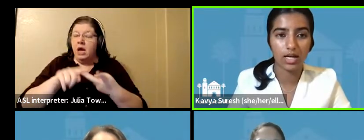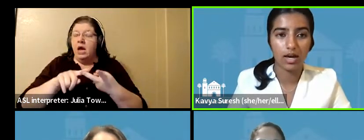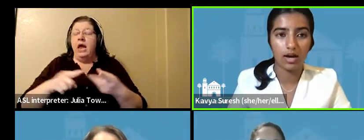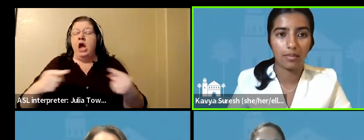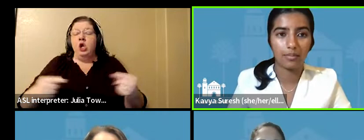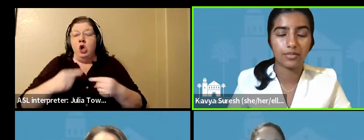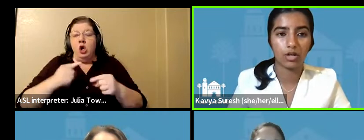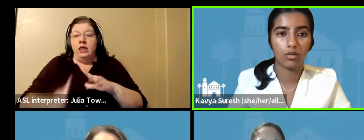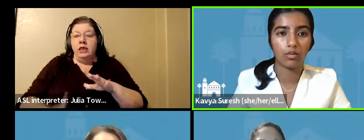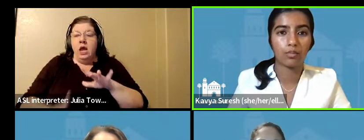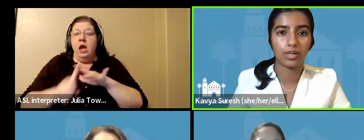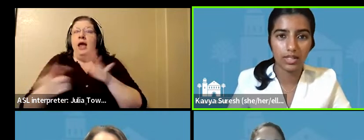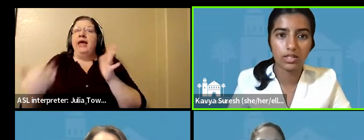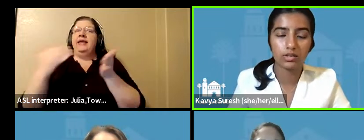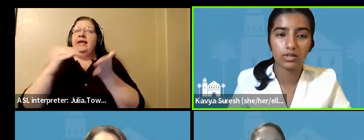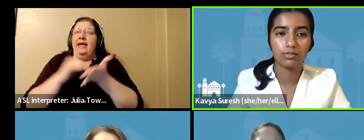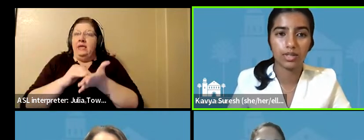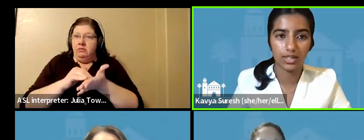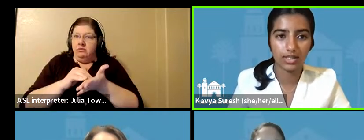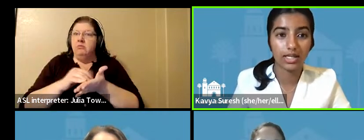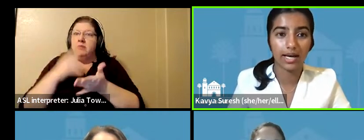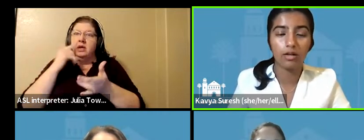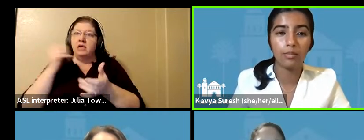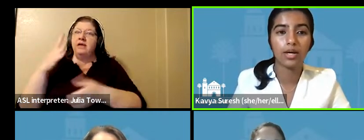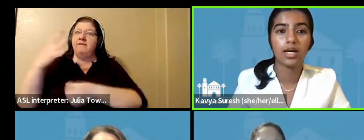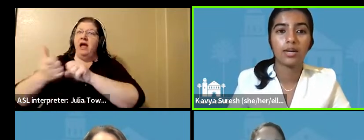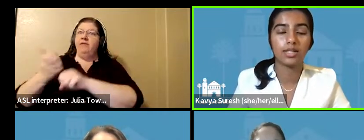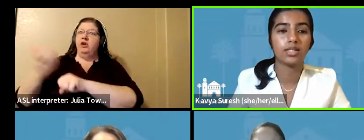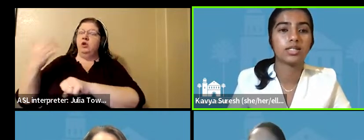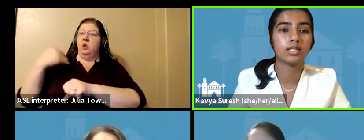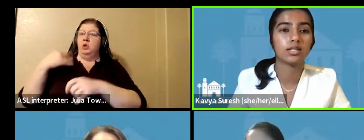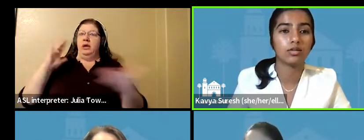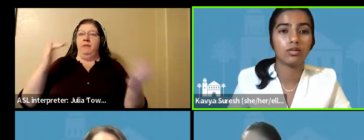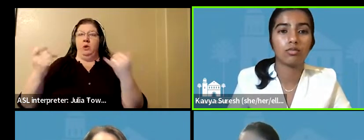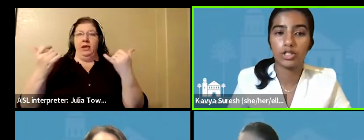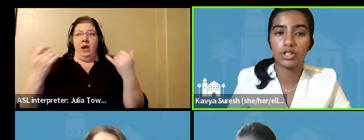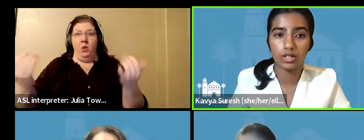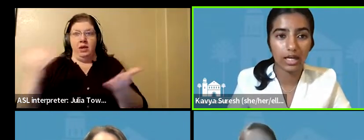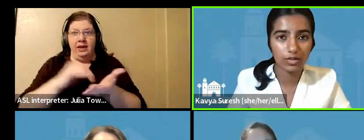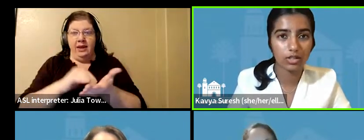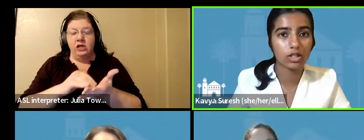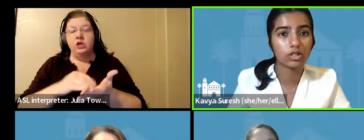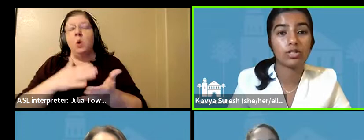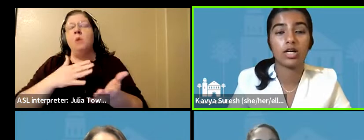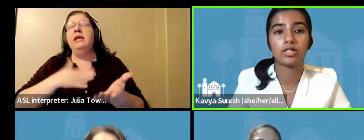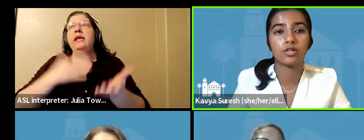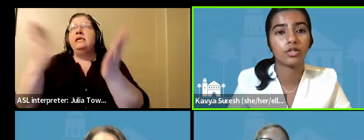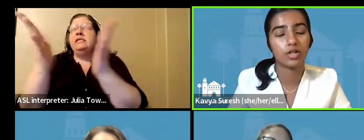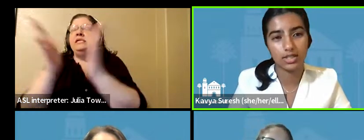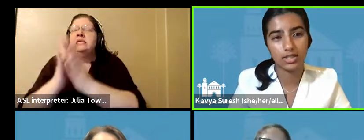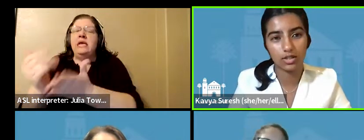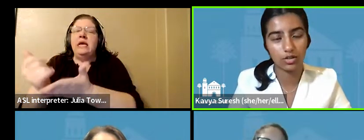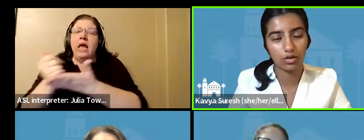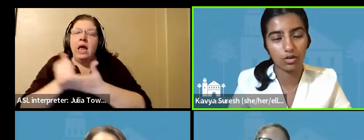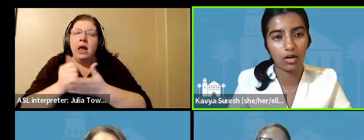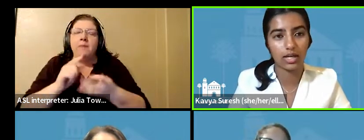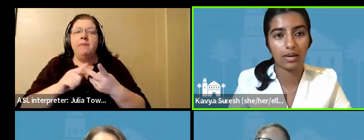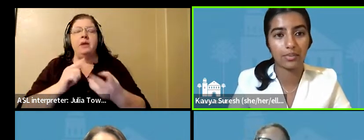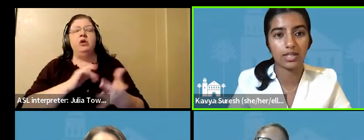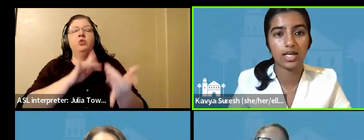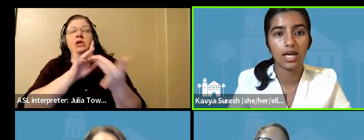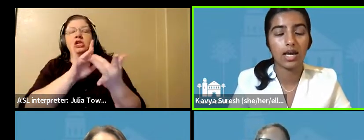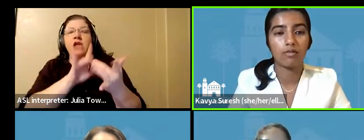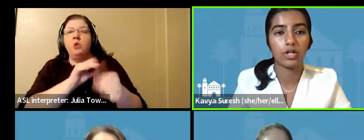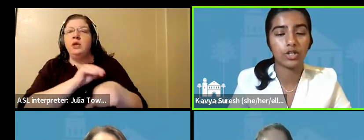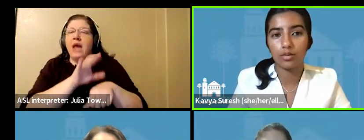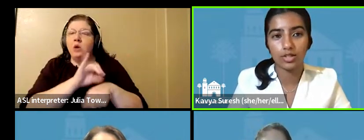resurfaced. So please seek help. Please reach out to counselors, reach out to a trusted adult on